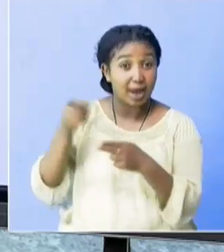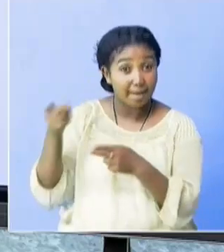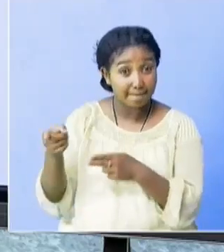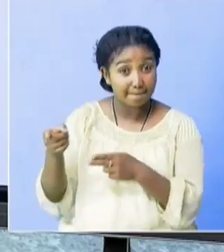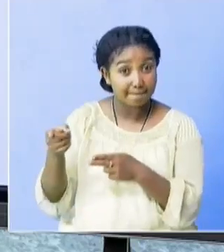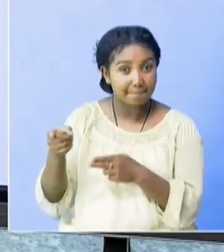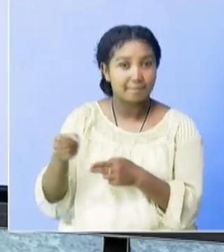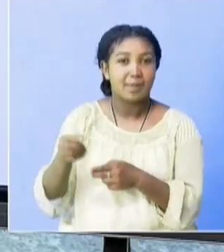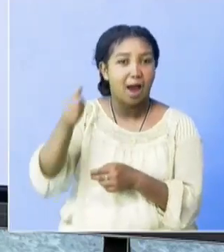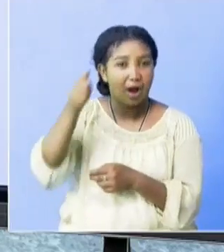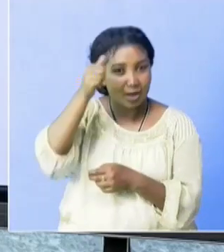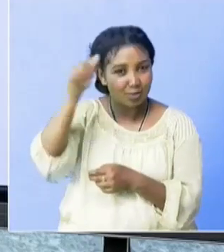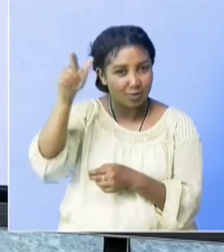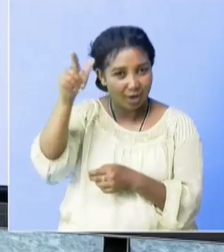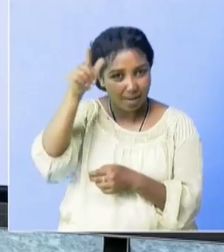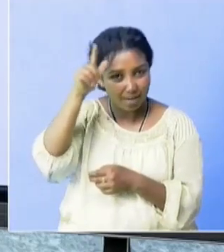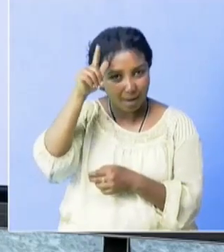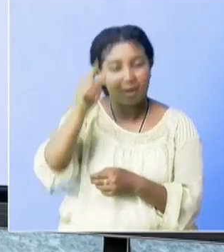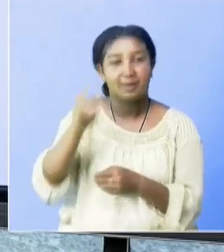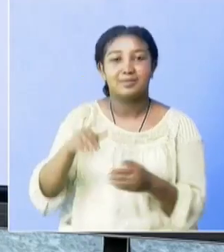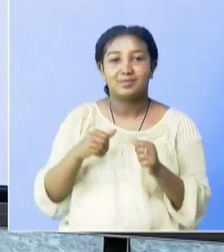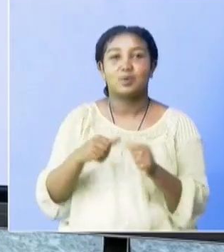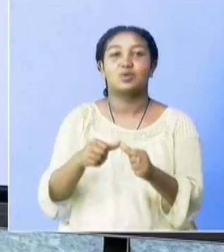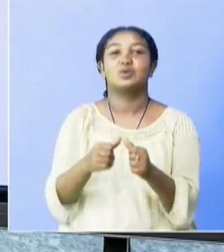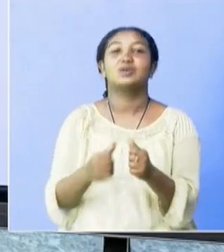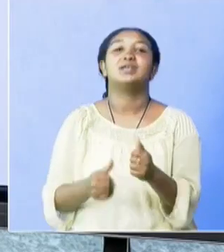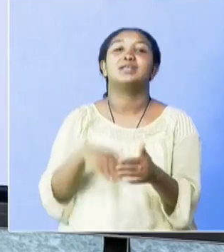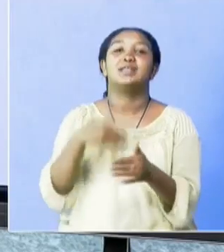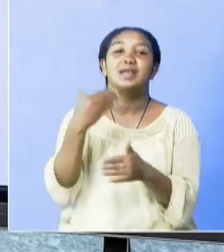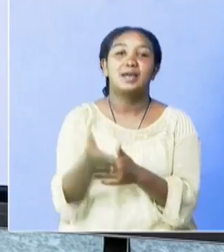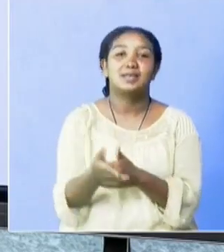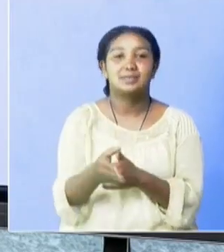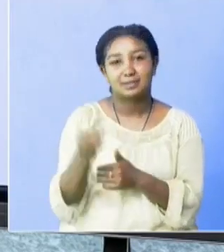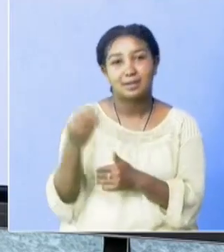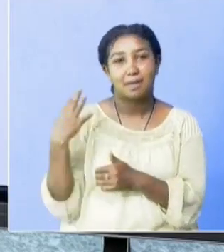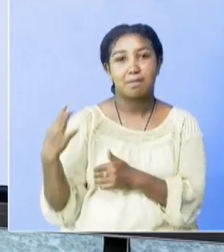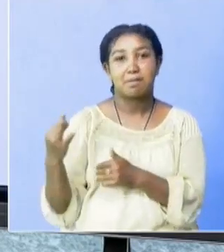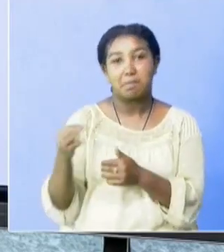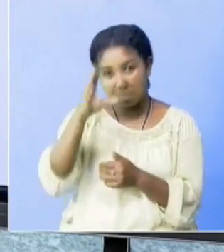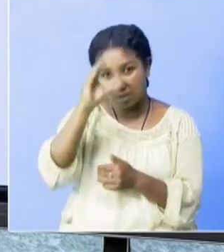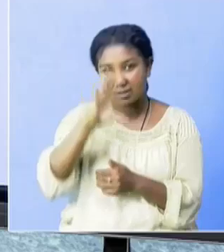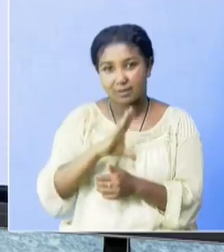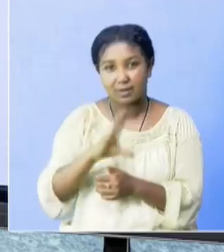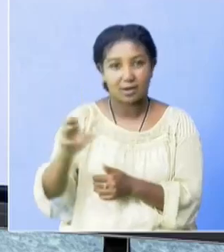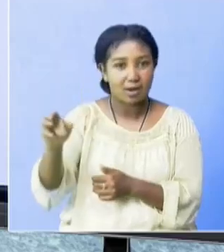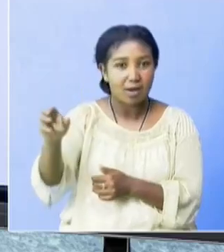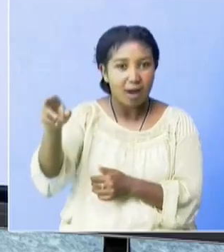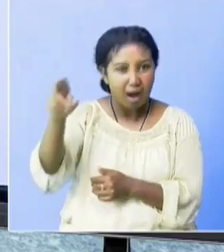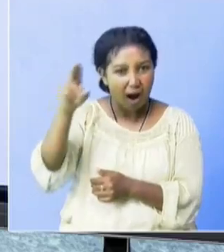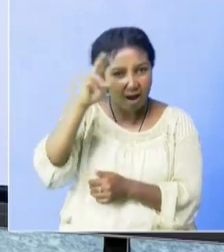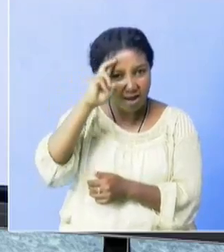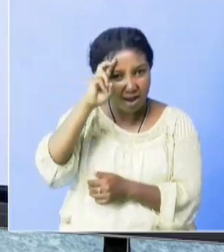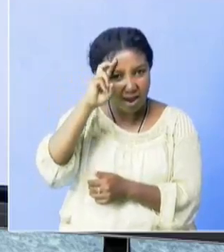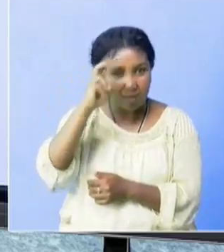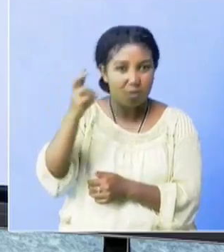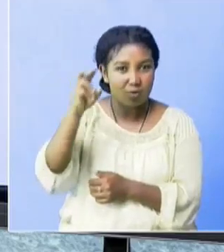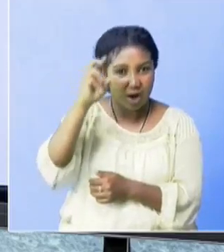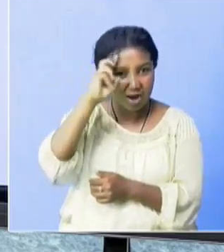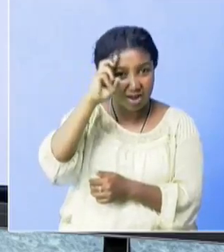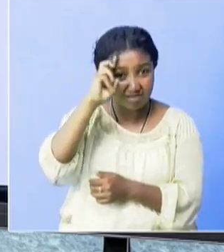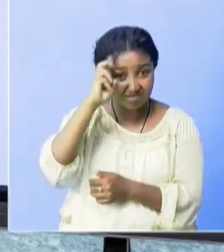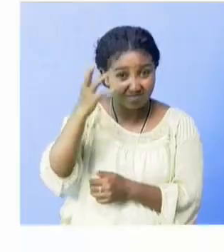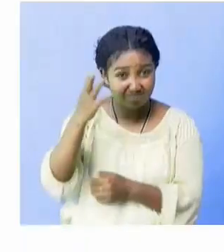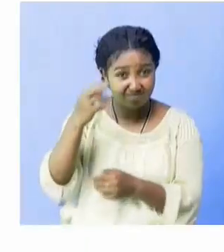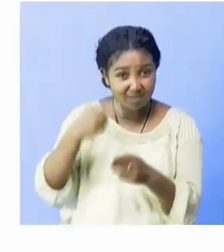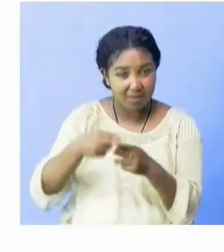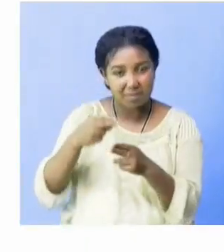we called Aklilu Lemma. Let us continue with the next person is Haile Gebrselassie.